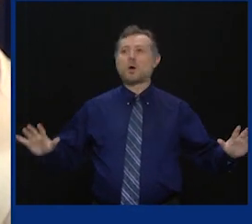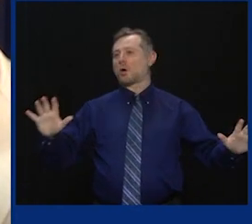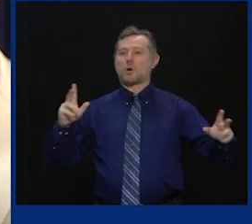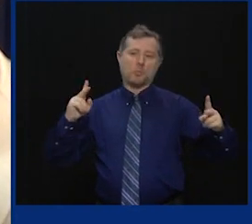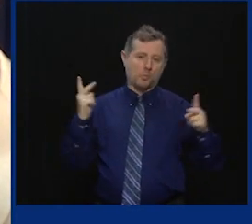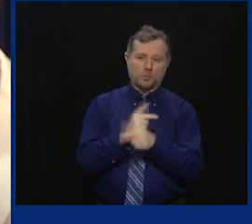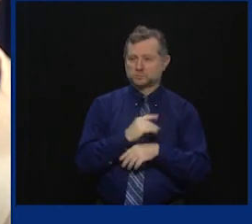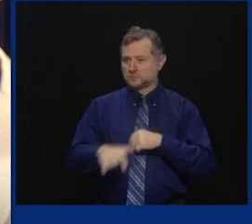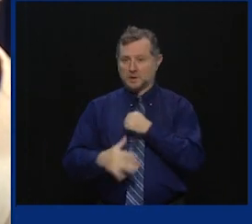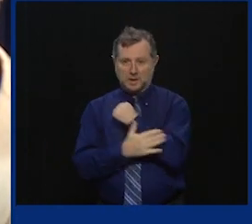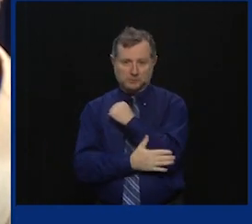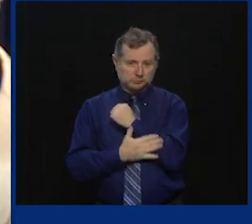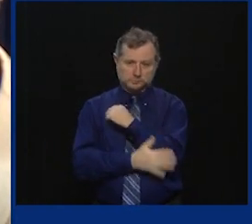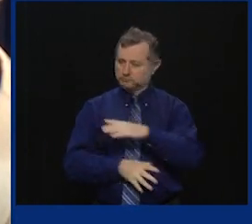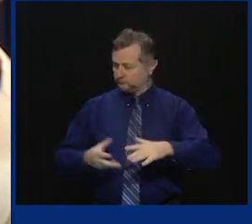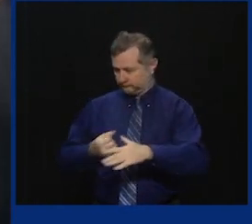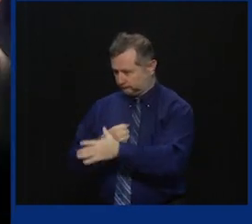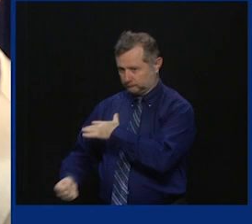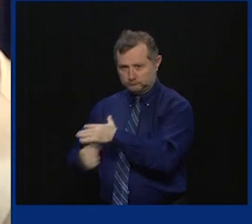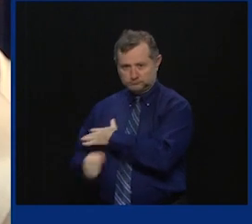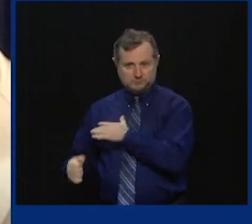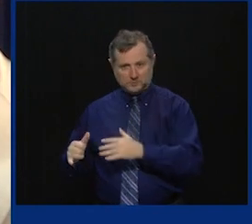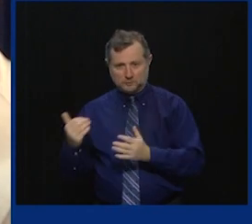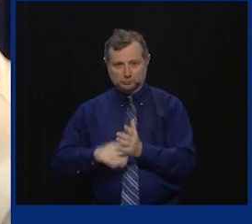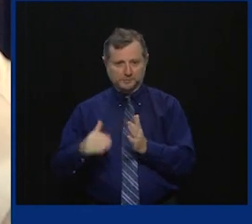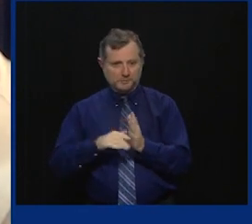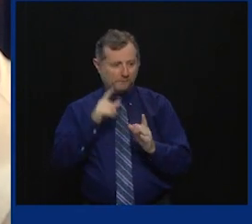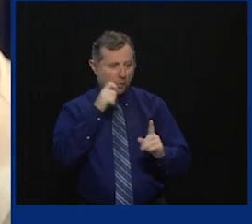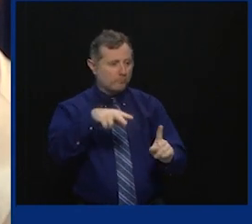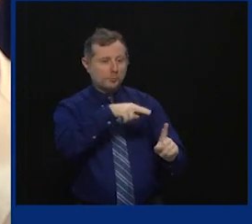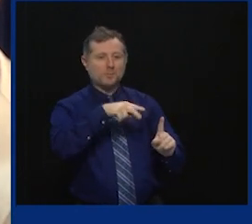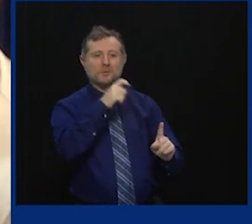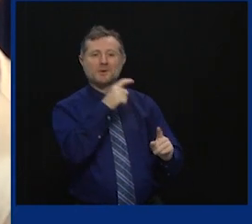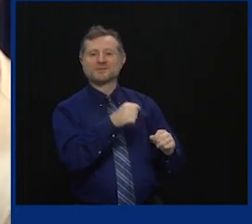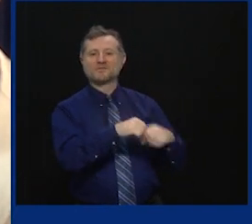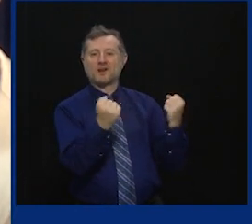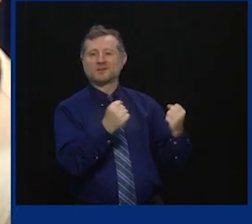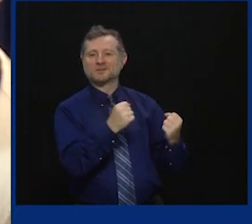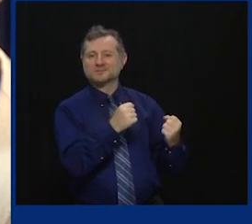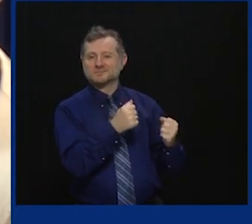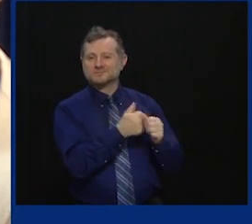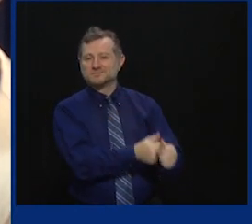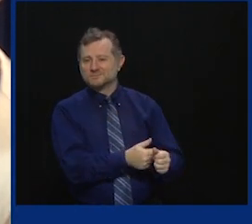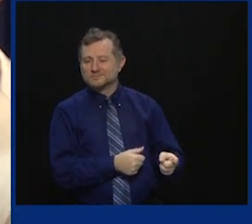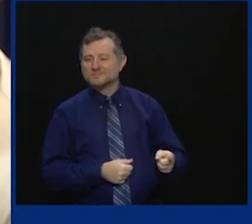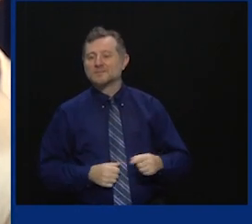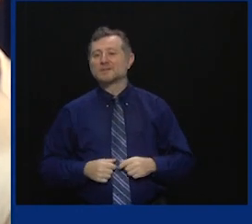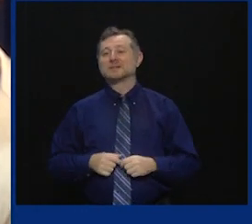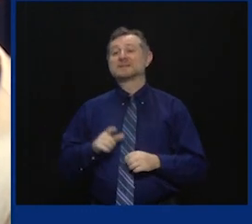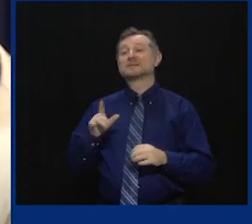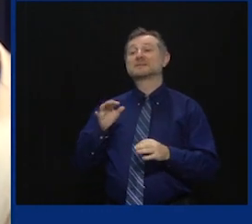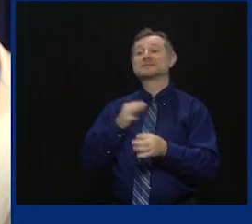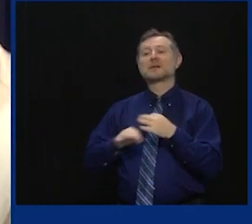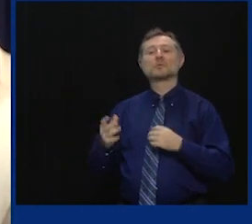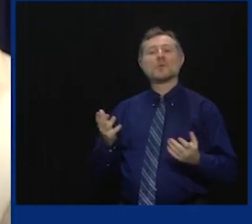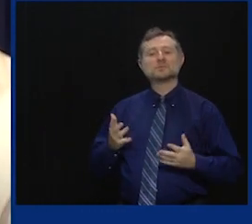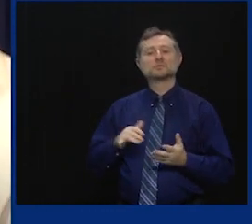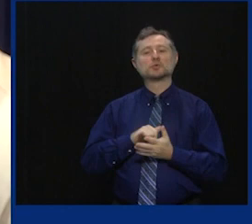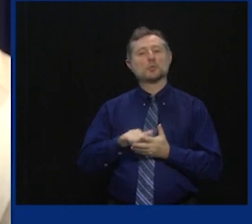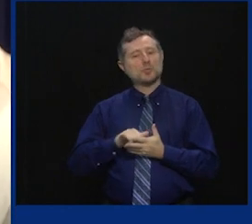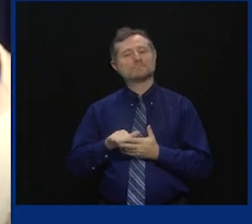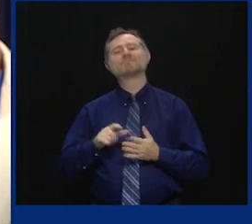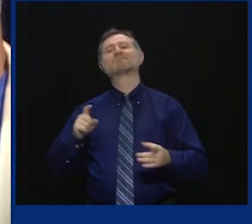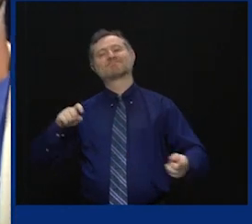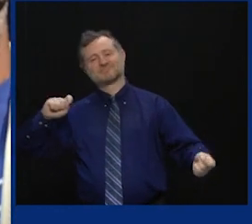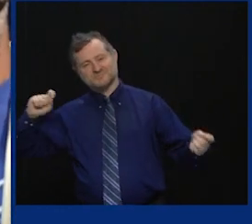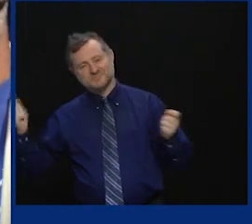for technical parole violations. Instead, New York is enacting the most transformative overhaul to